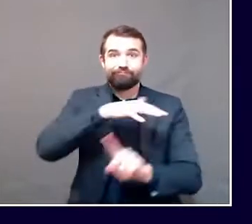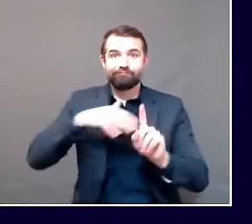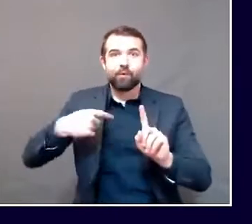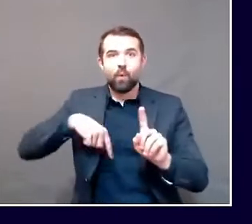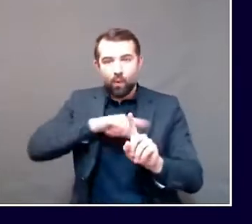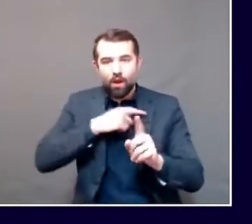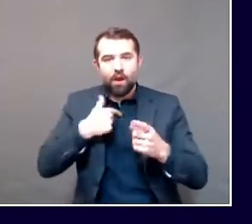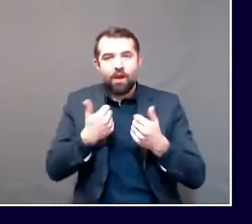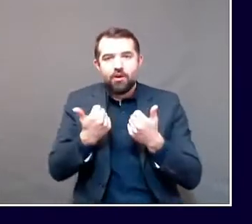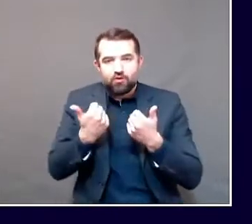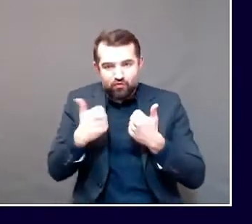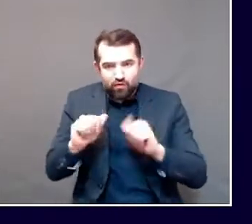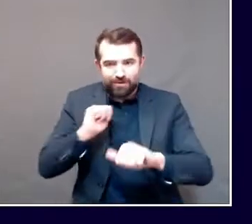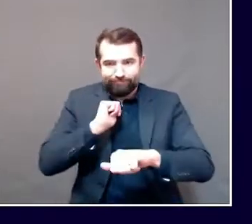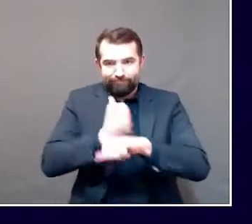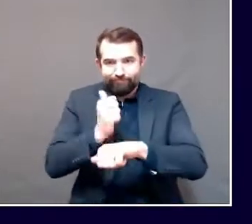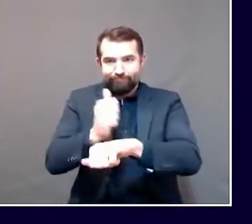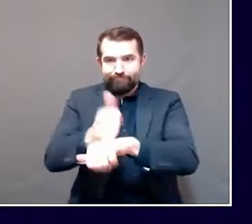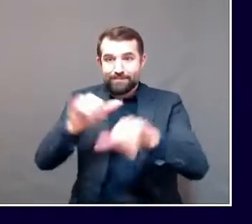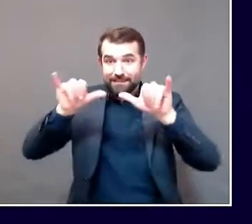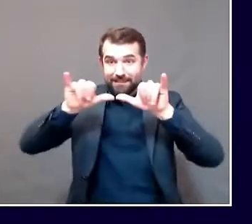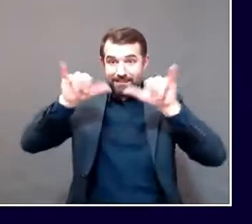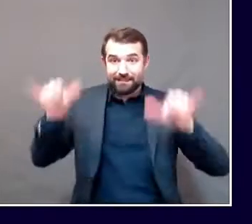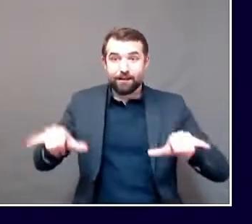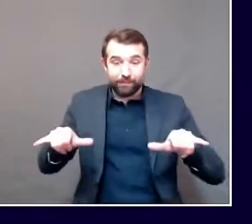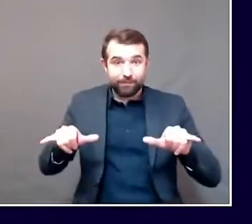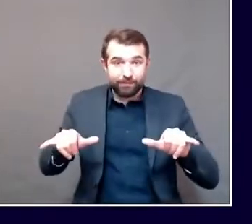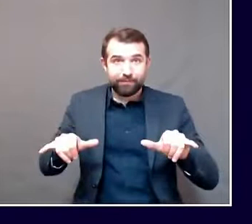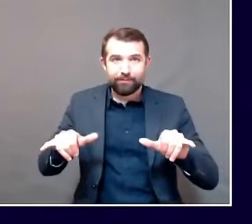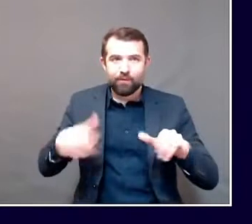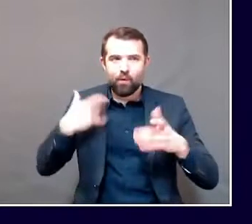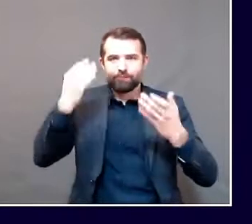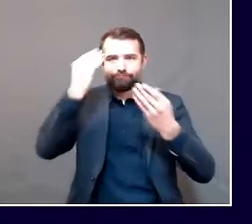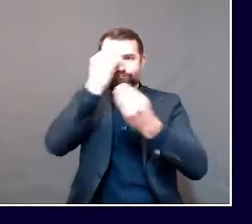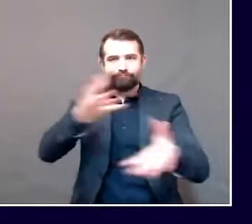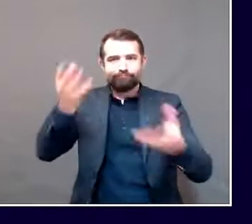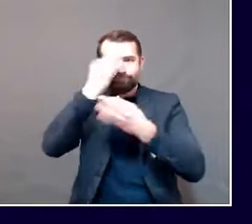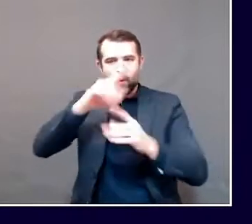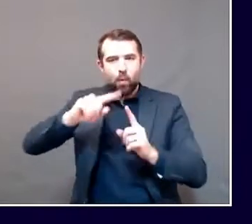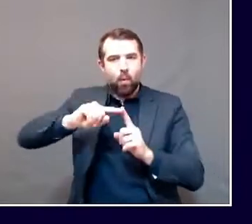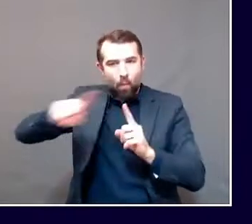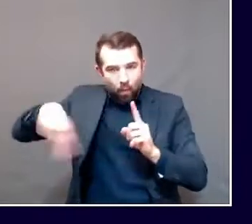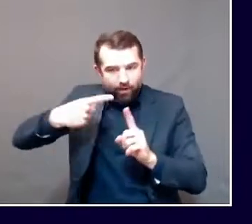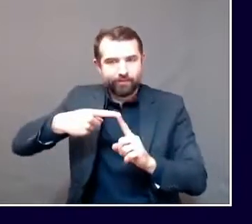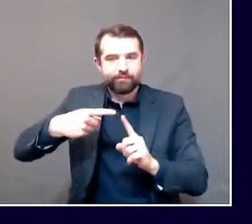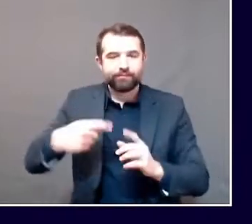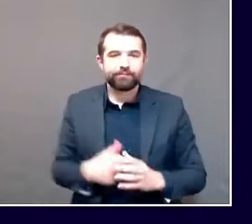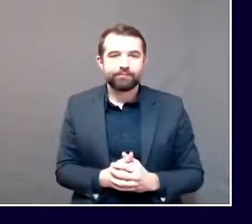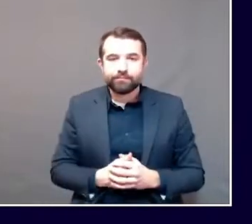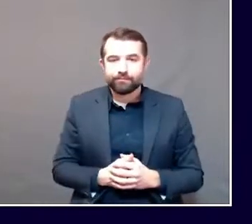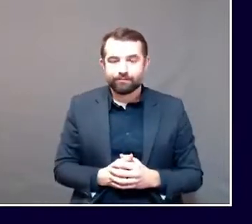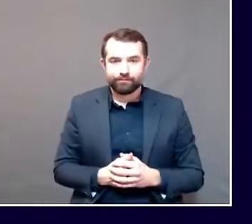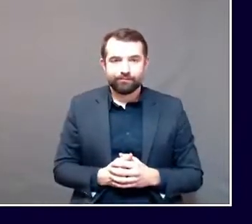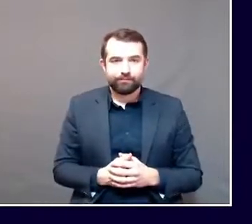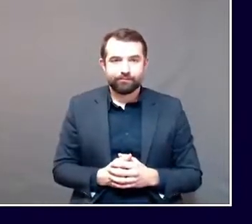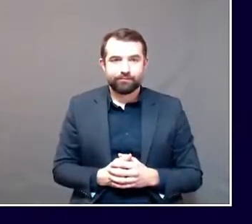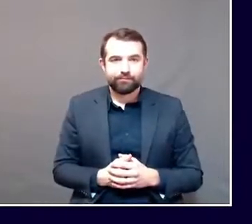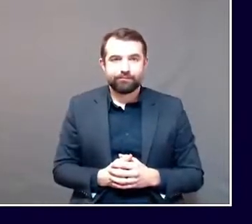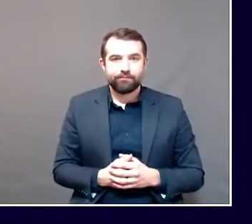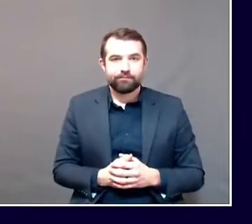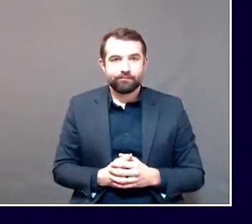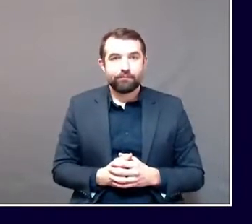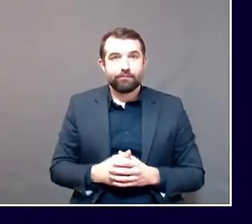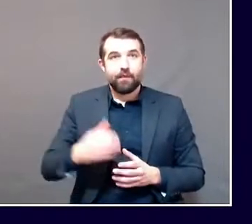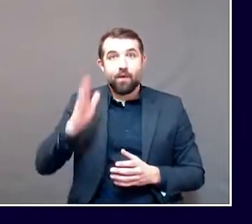scale vaccination sites. But that tool won't necessarily tell you what your number in line is. It will just help you find